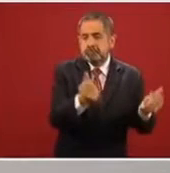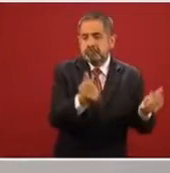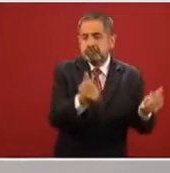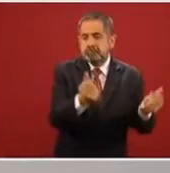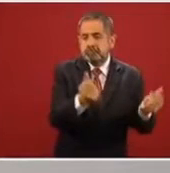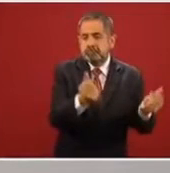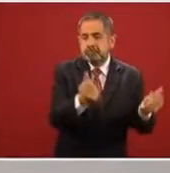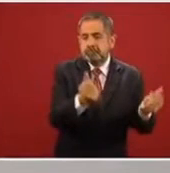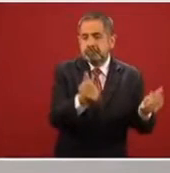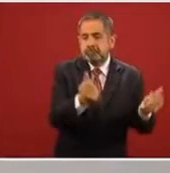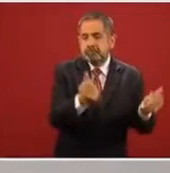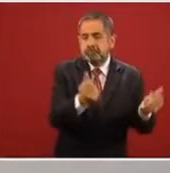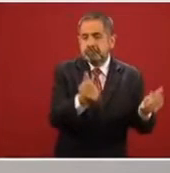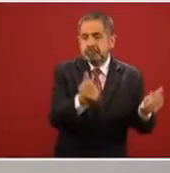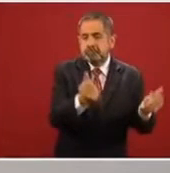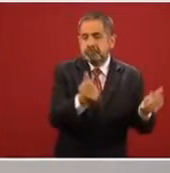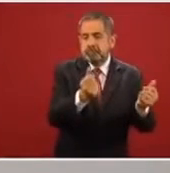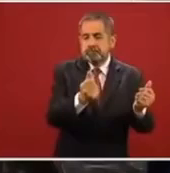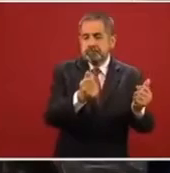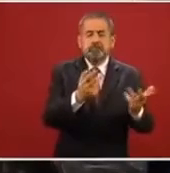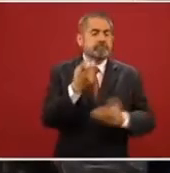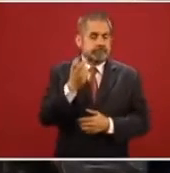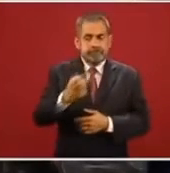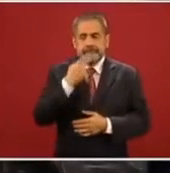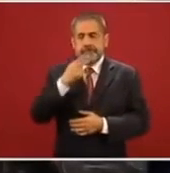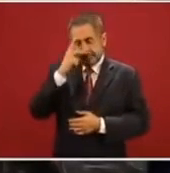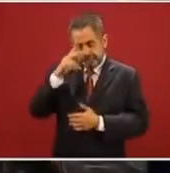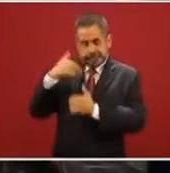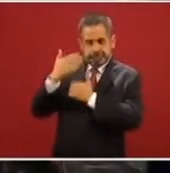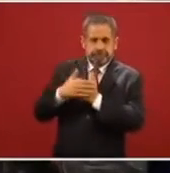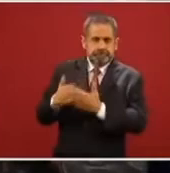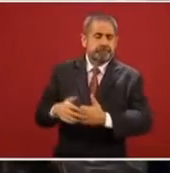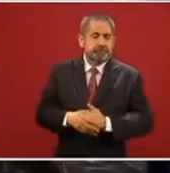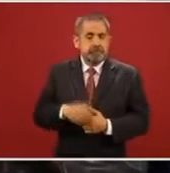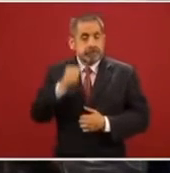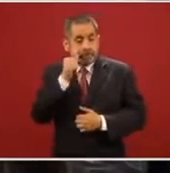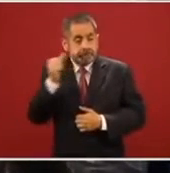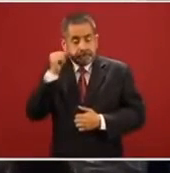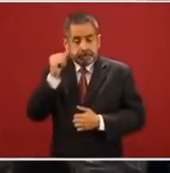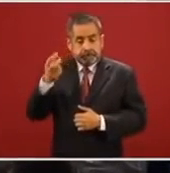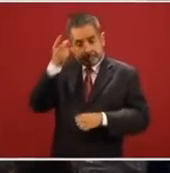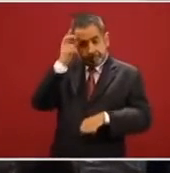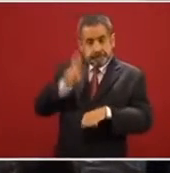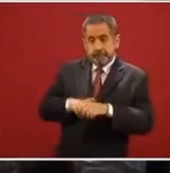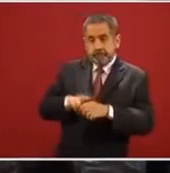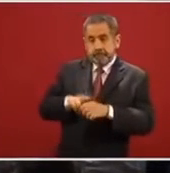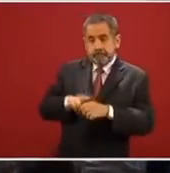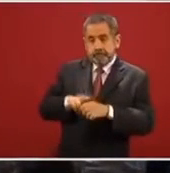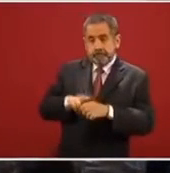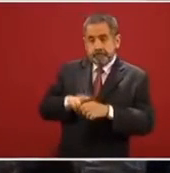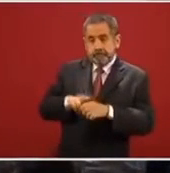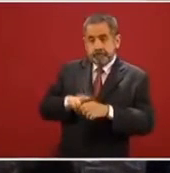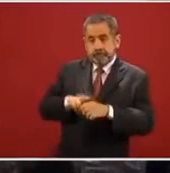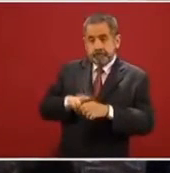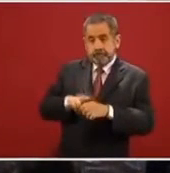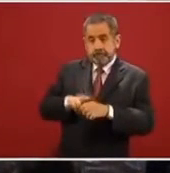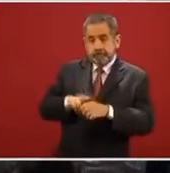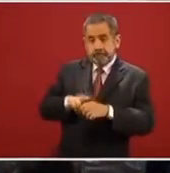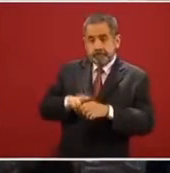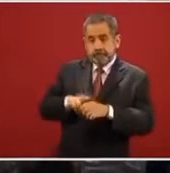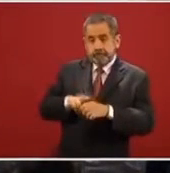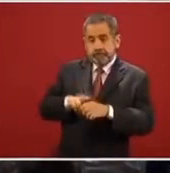is centered and the cases. ayer, por cierto, el director de la Organización Mundial de la Salud And